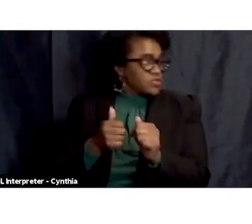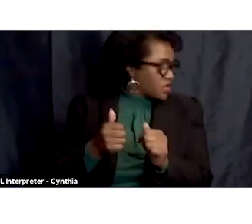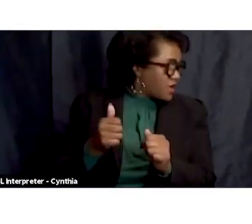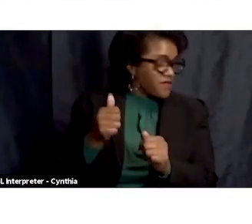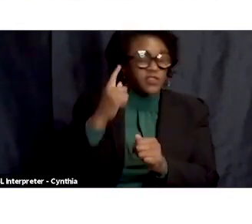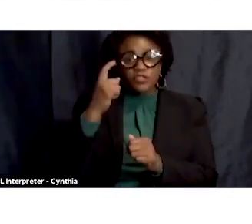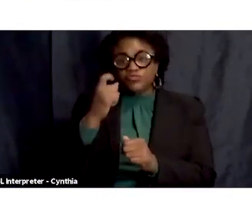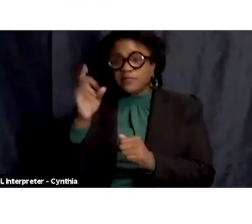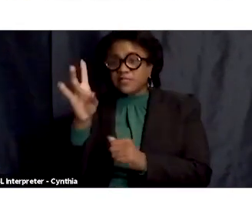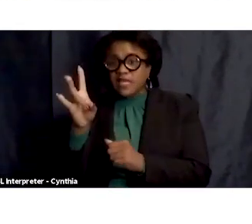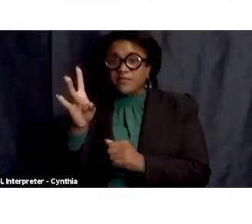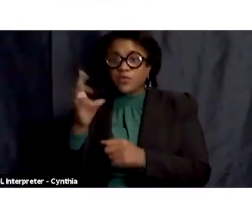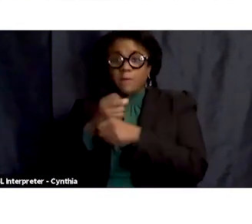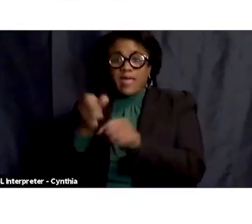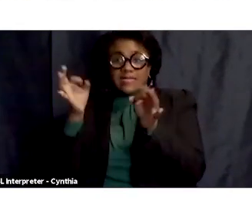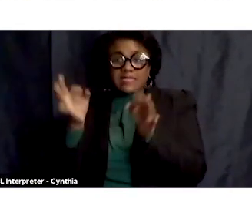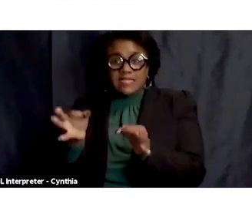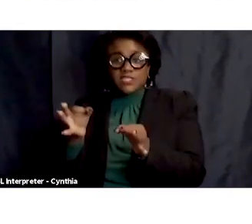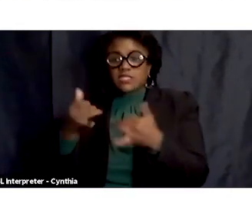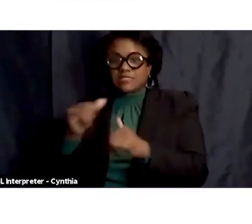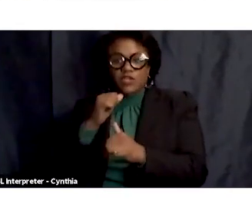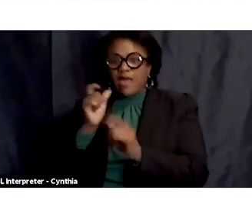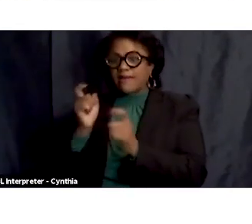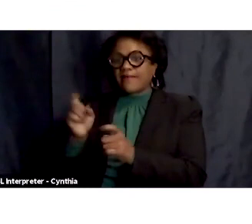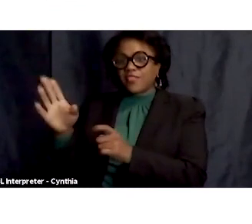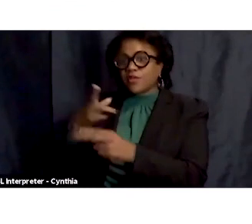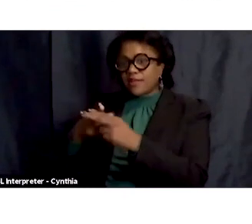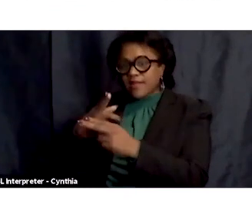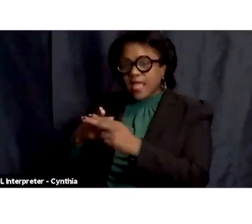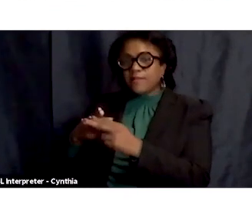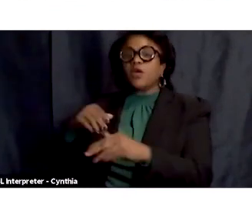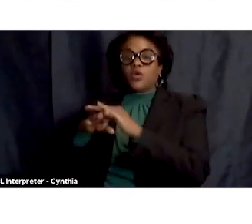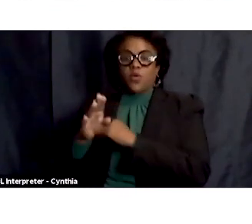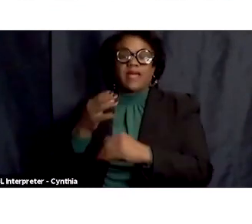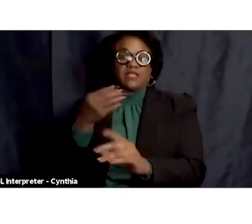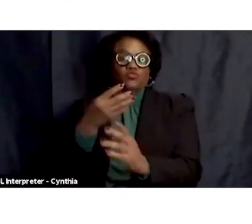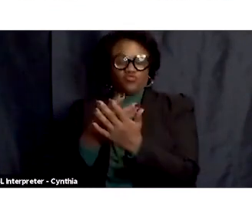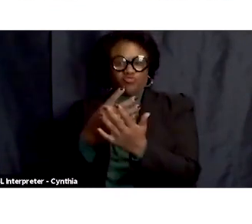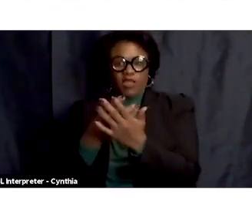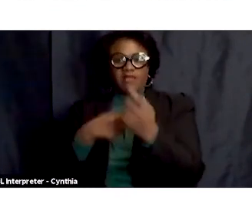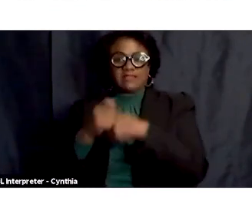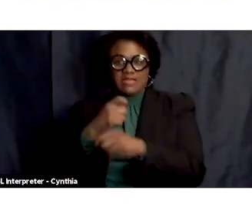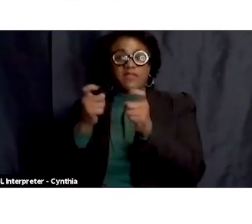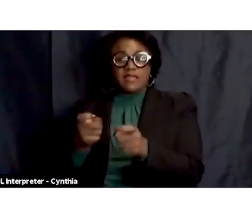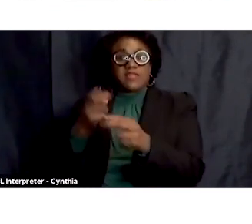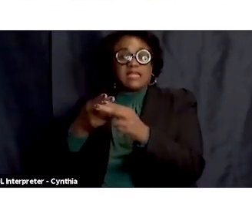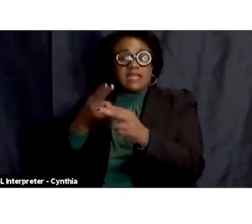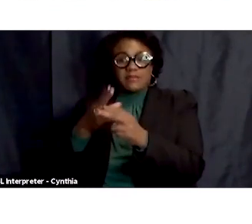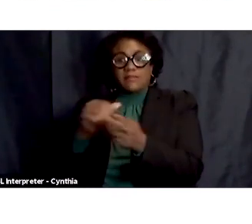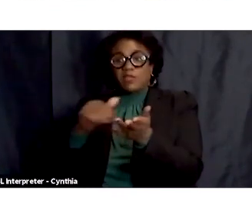Dream 7 would make a decision to still not give their names and would still go back into jail, as opposed to giving their names and being